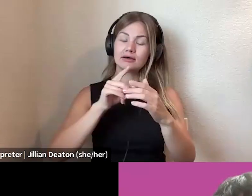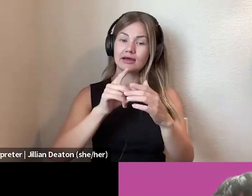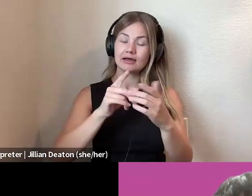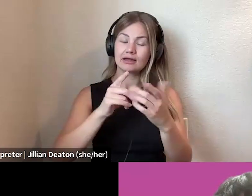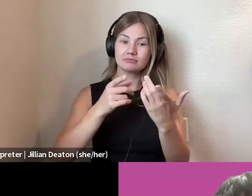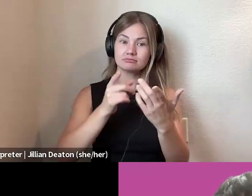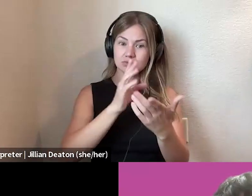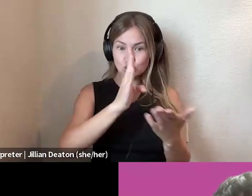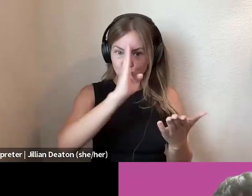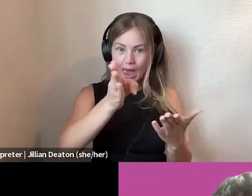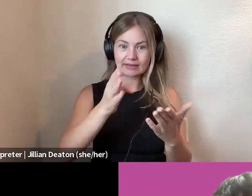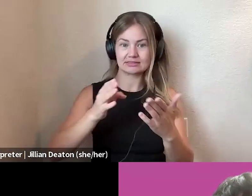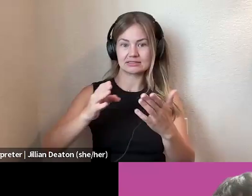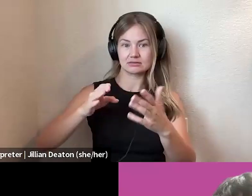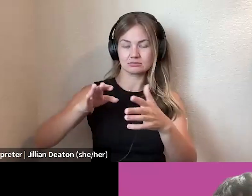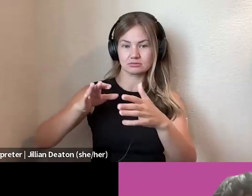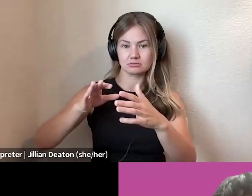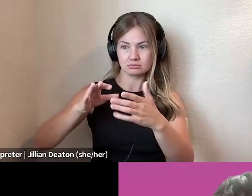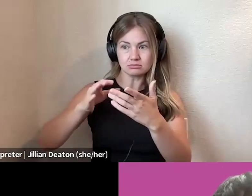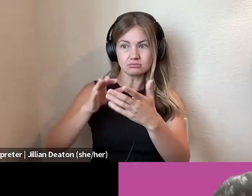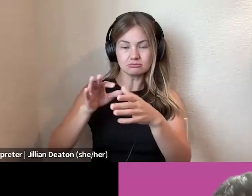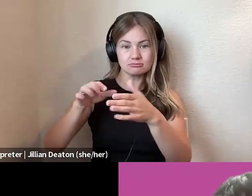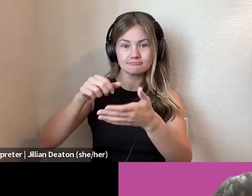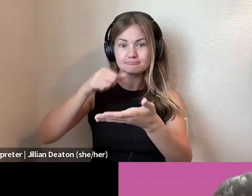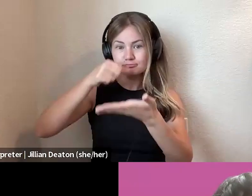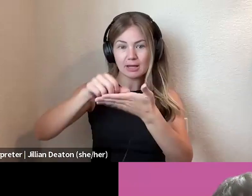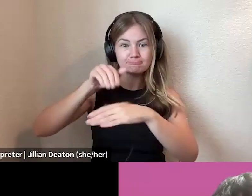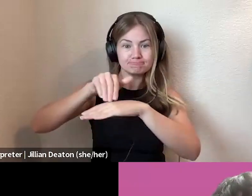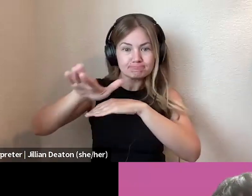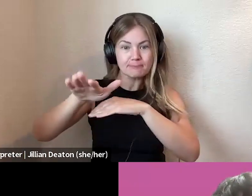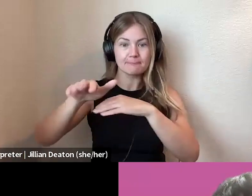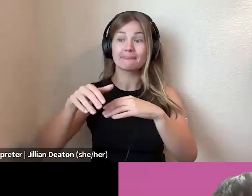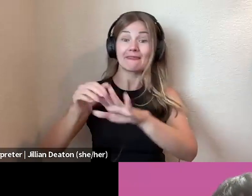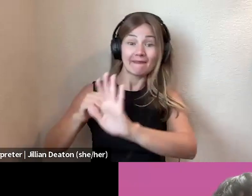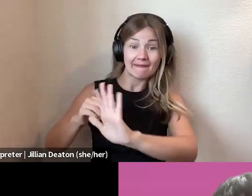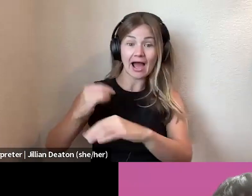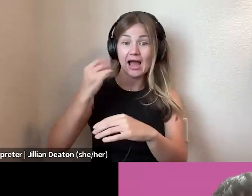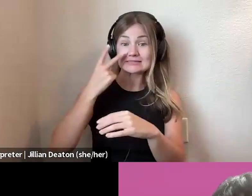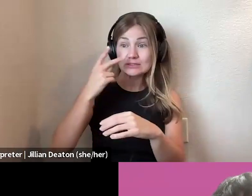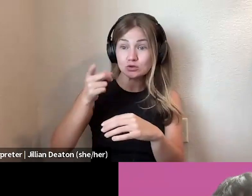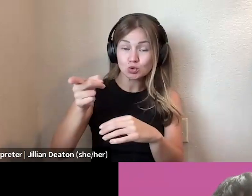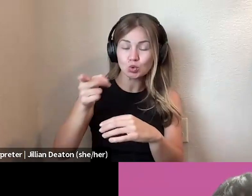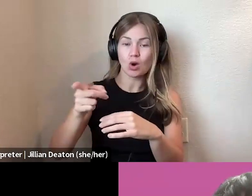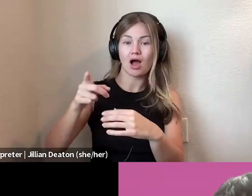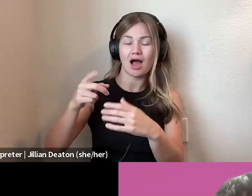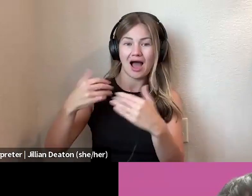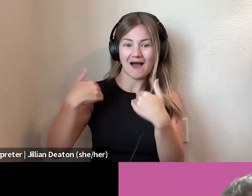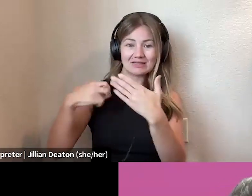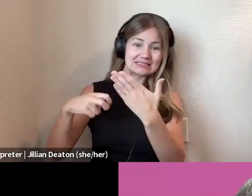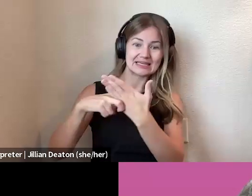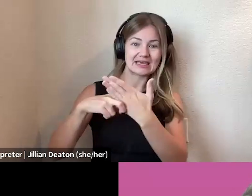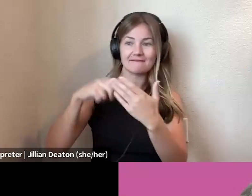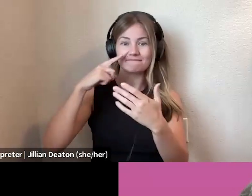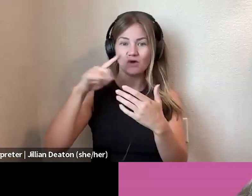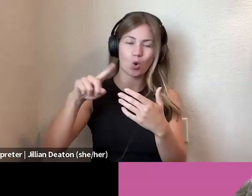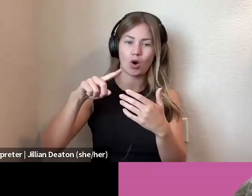that person, hi, I see you were a ticket holder at the Joyce season and you came to and we're